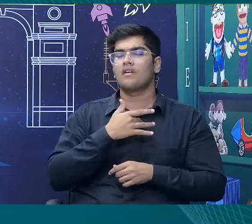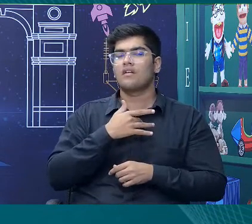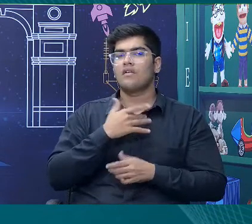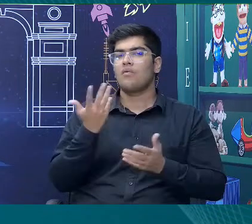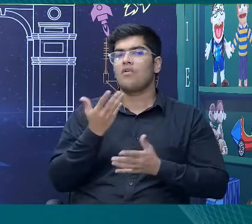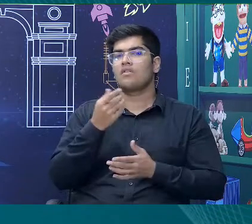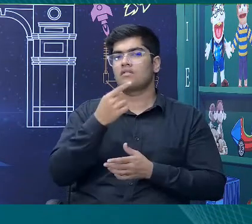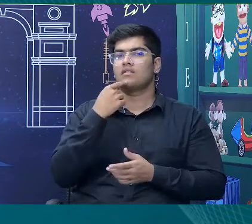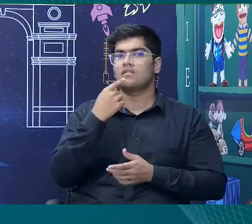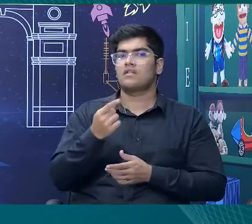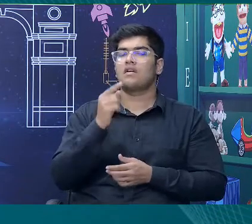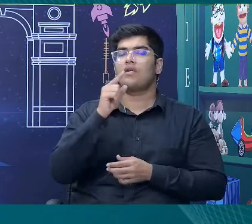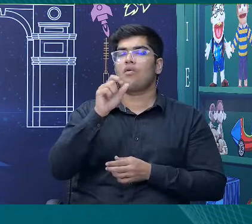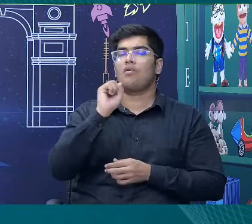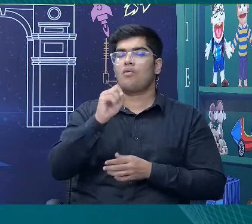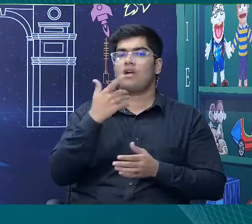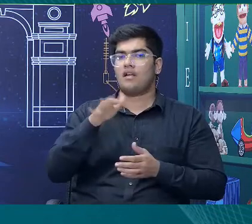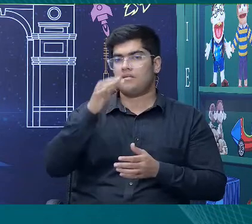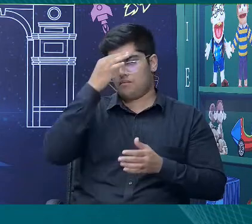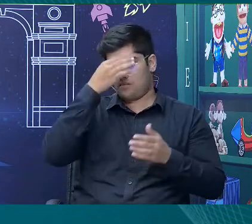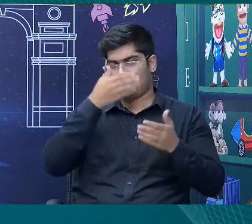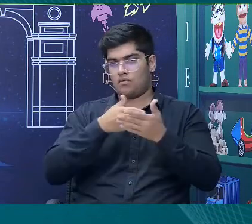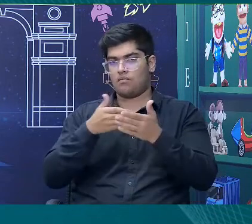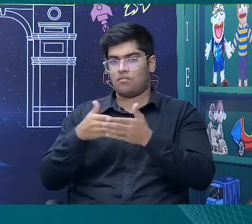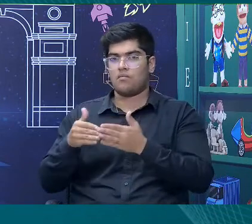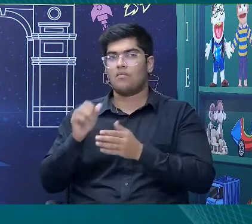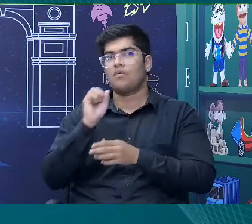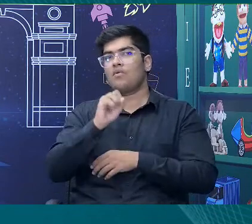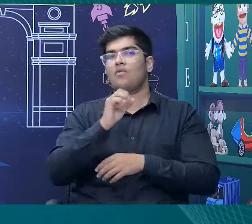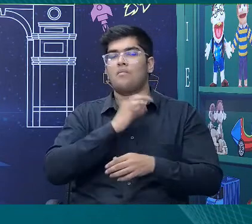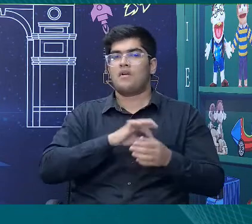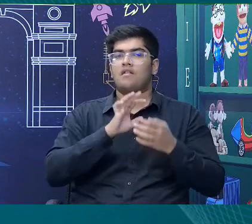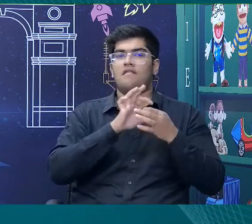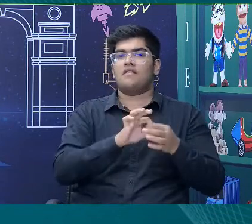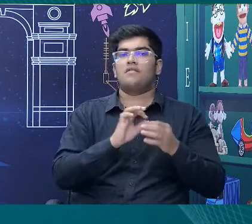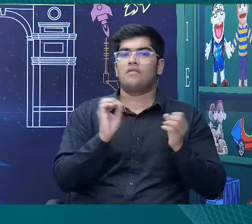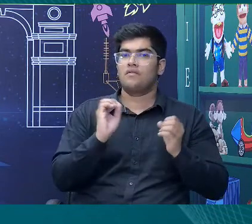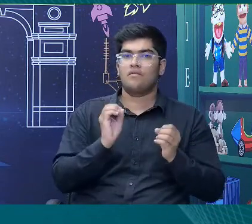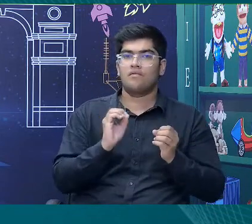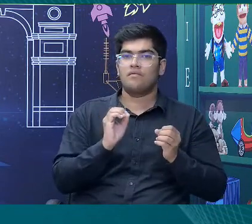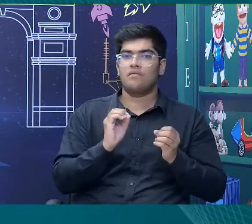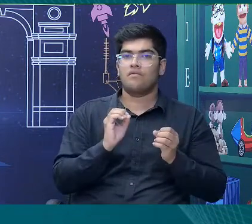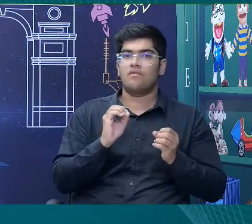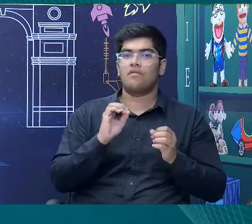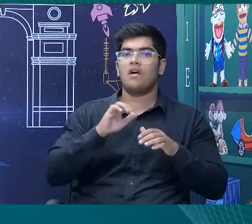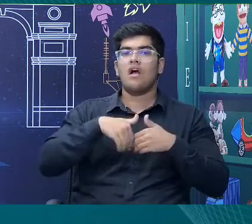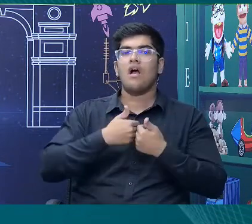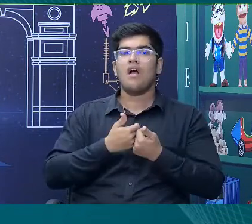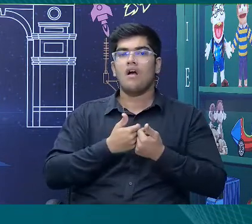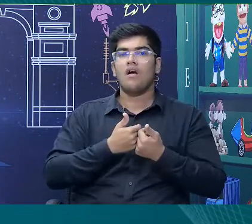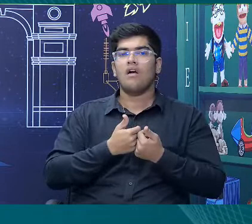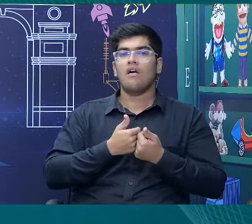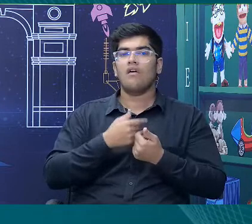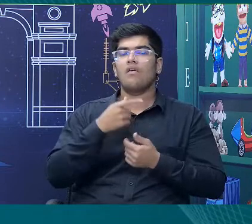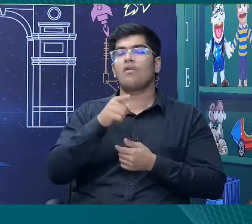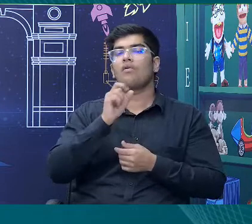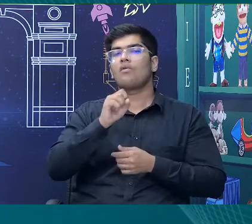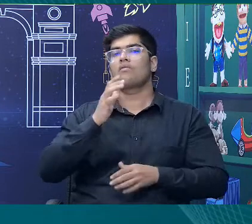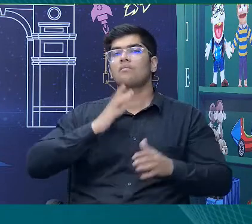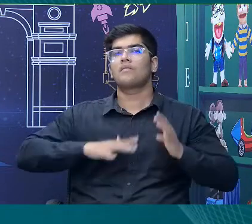if their circumstances not in your favor and not in the favorable conditions, so how one should